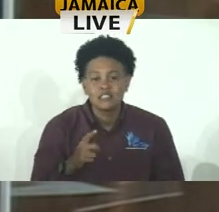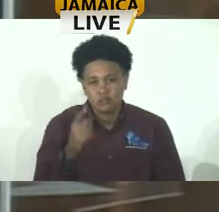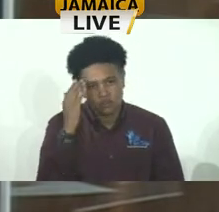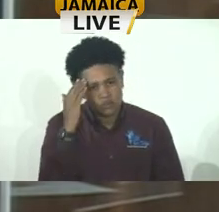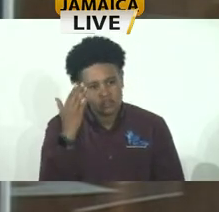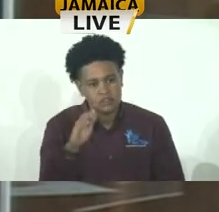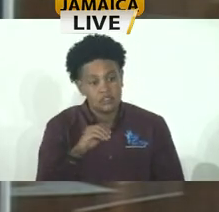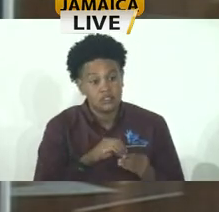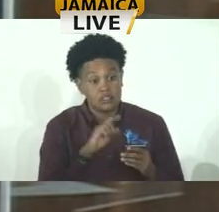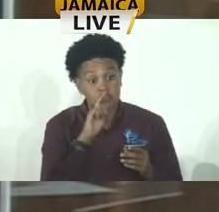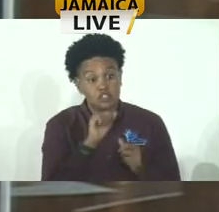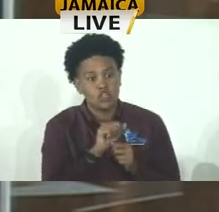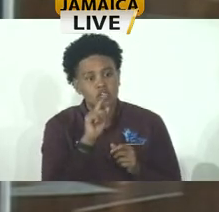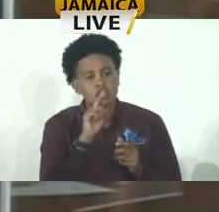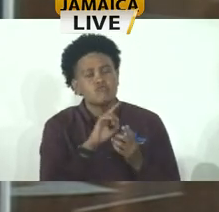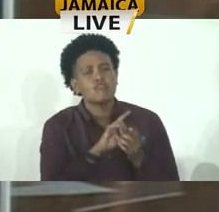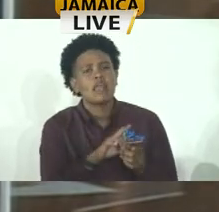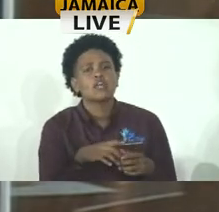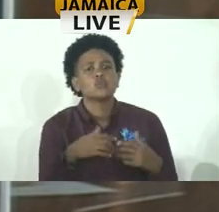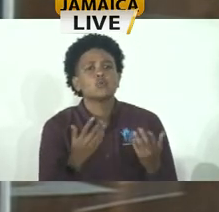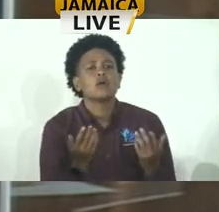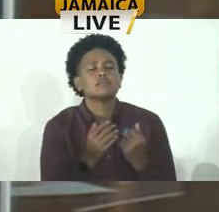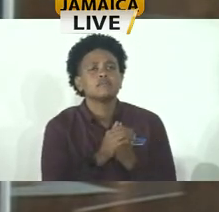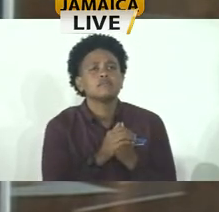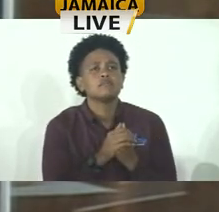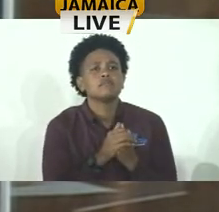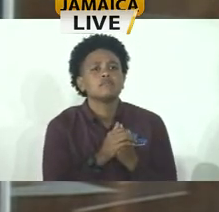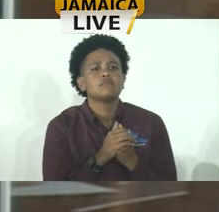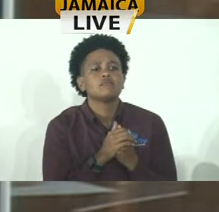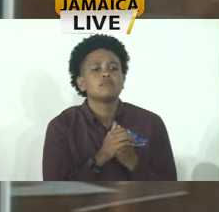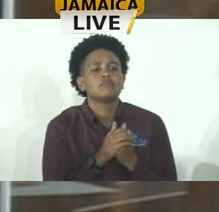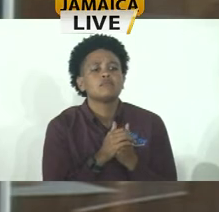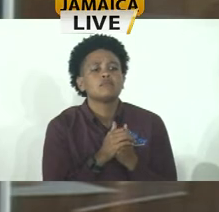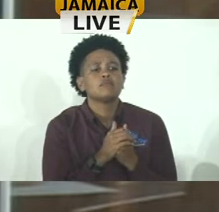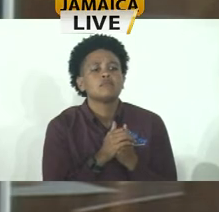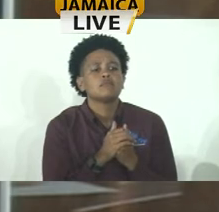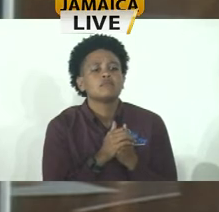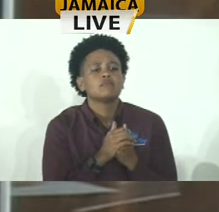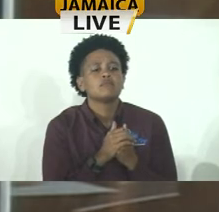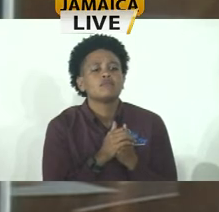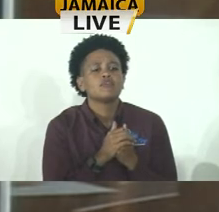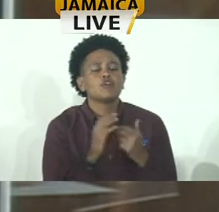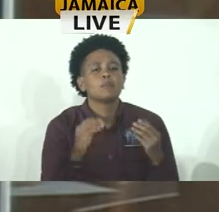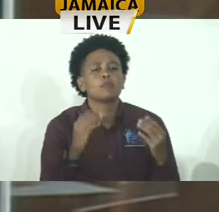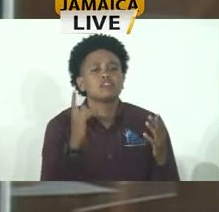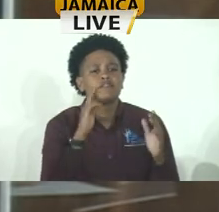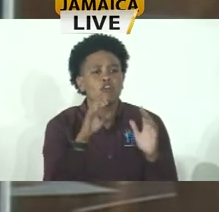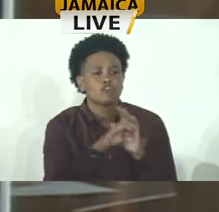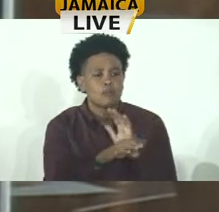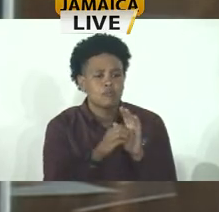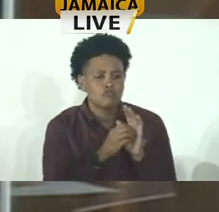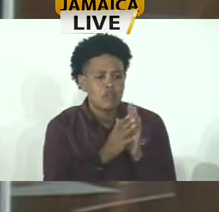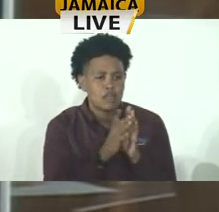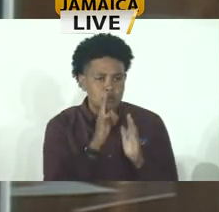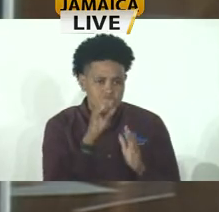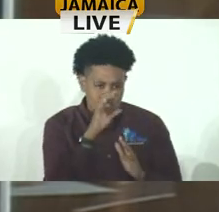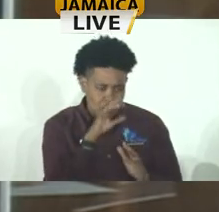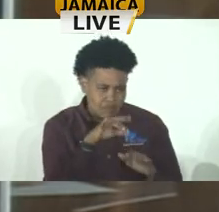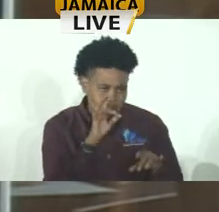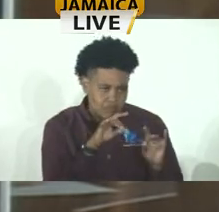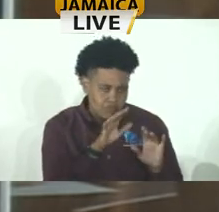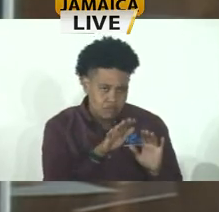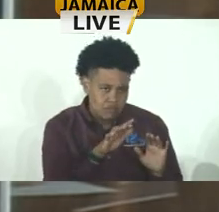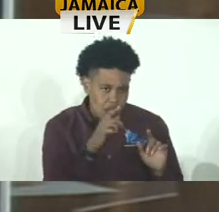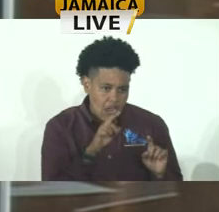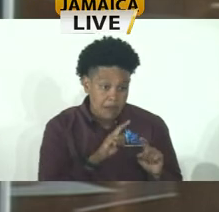in certainly in respect of the issue the provisions for criminal record which were sorted out but